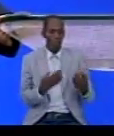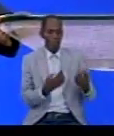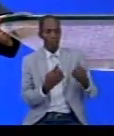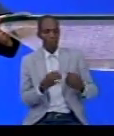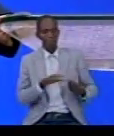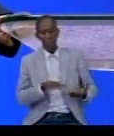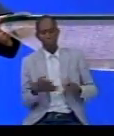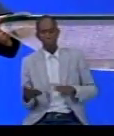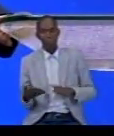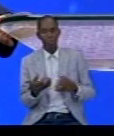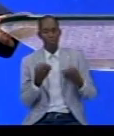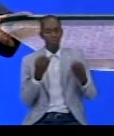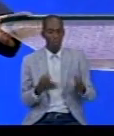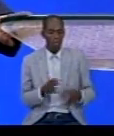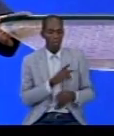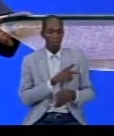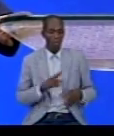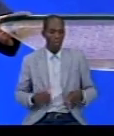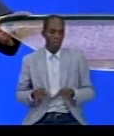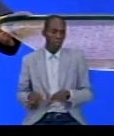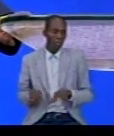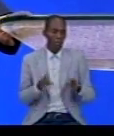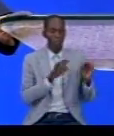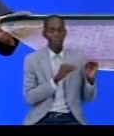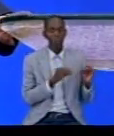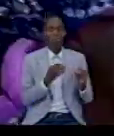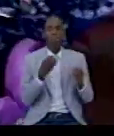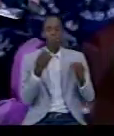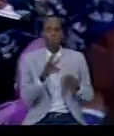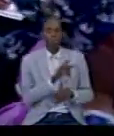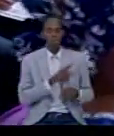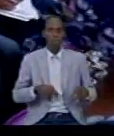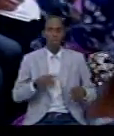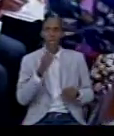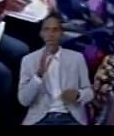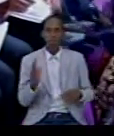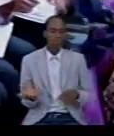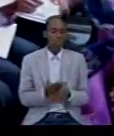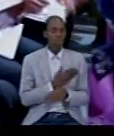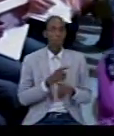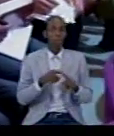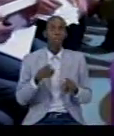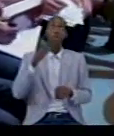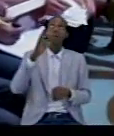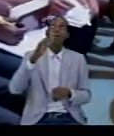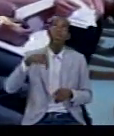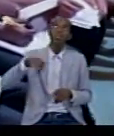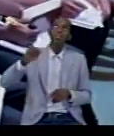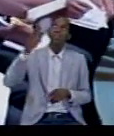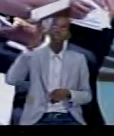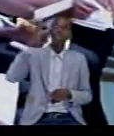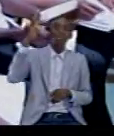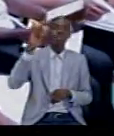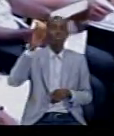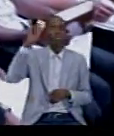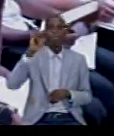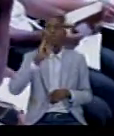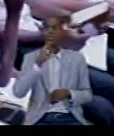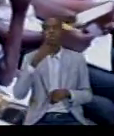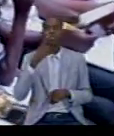come, they are dethroned. They come, they are driven away, but God remains the same. He is